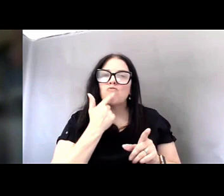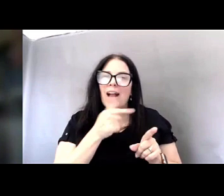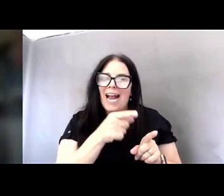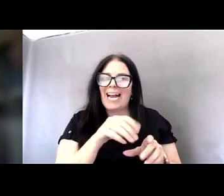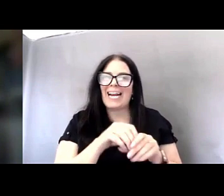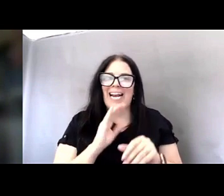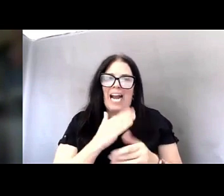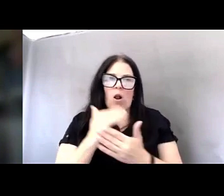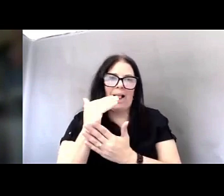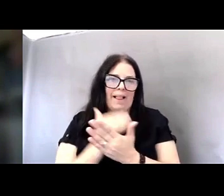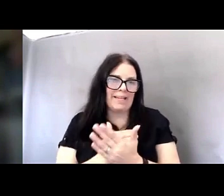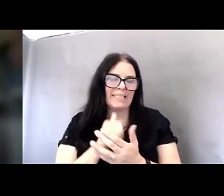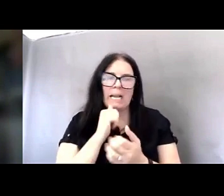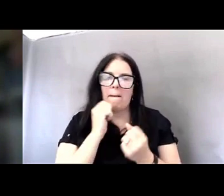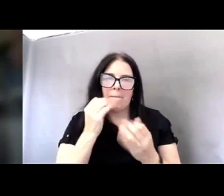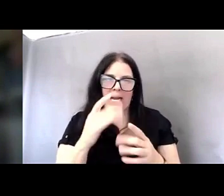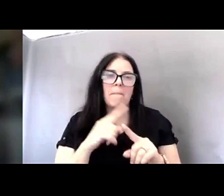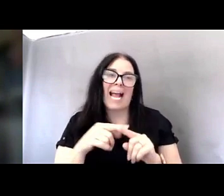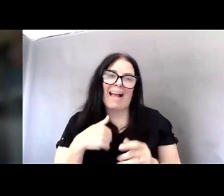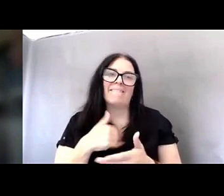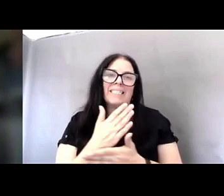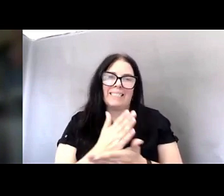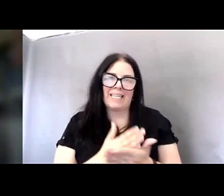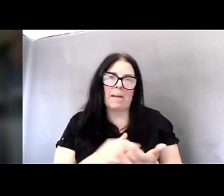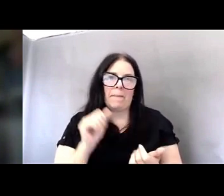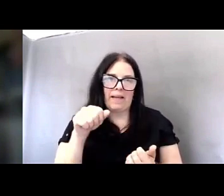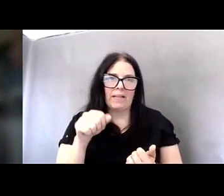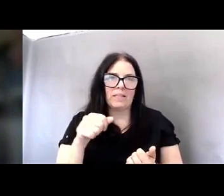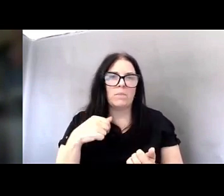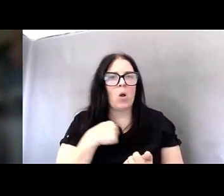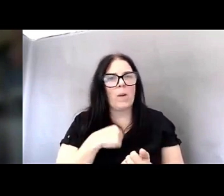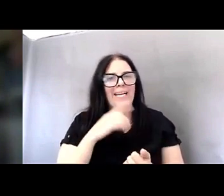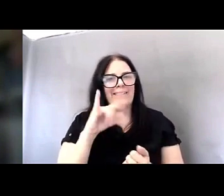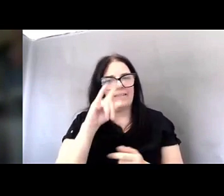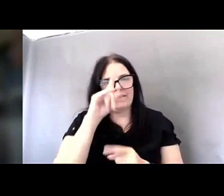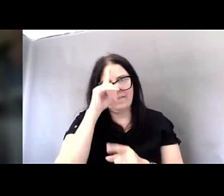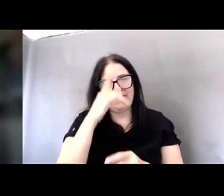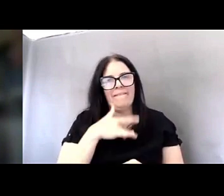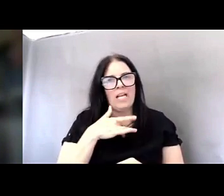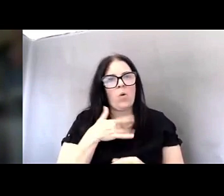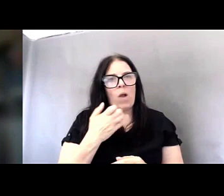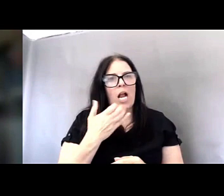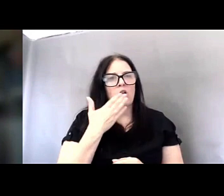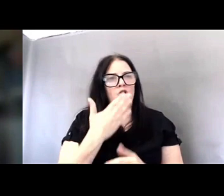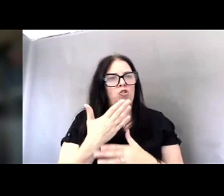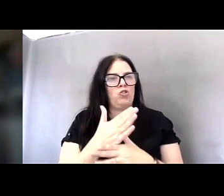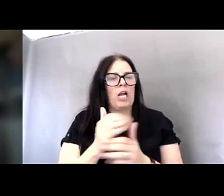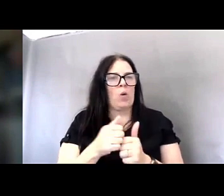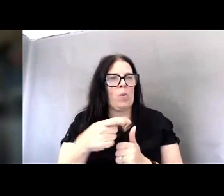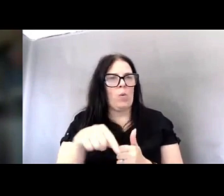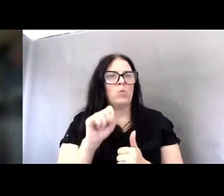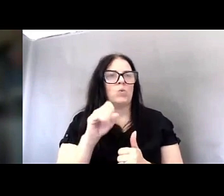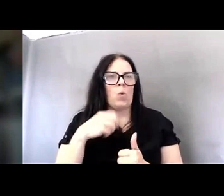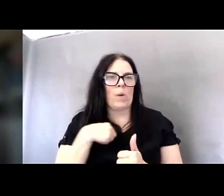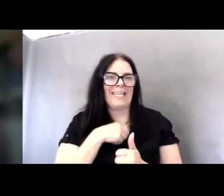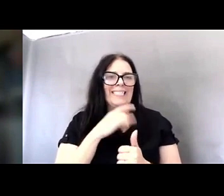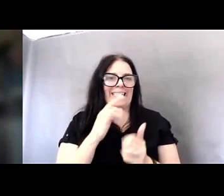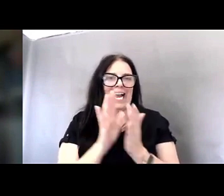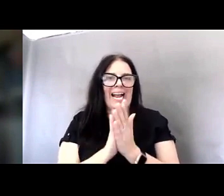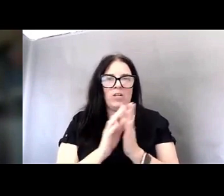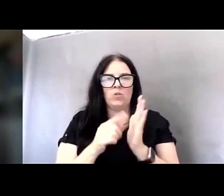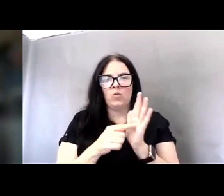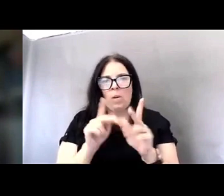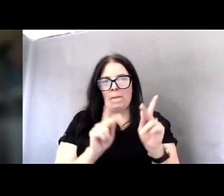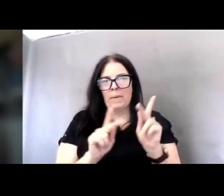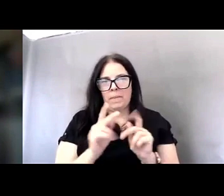resource collection, not very many, but we wanted to, we thought they were good resources, so we wanted people to know that they